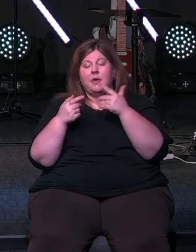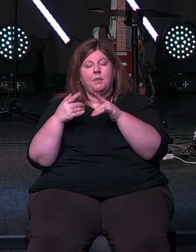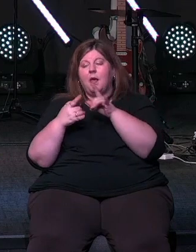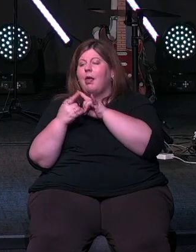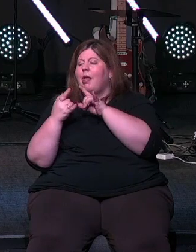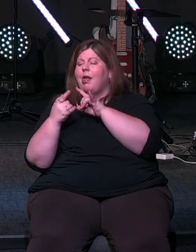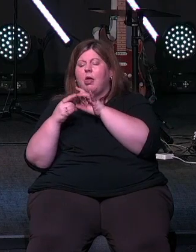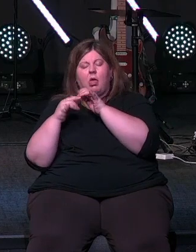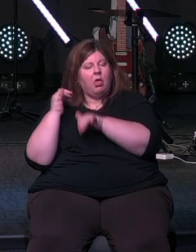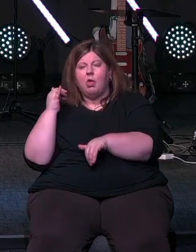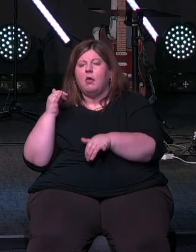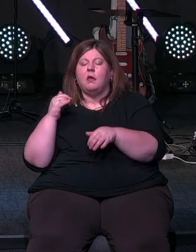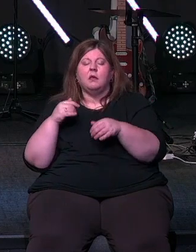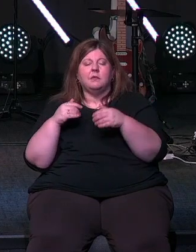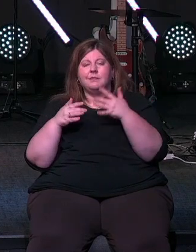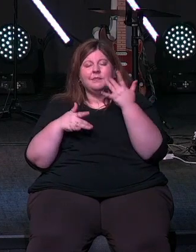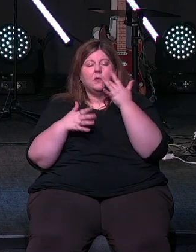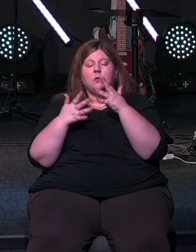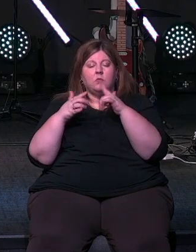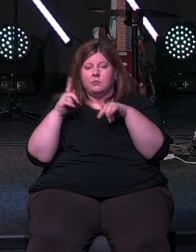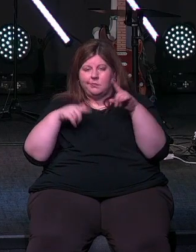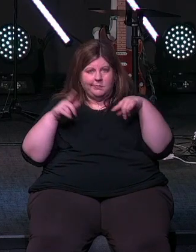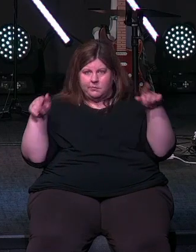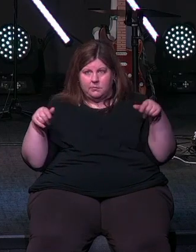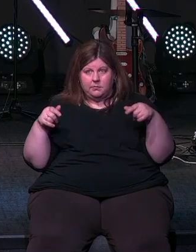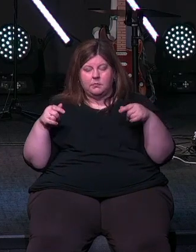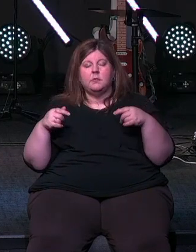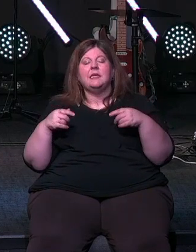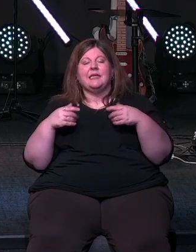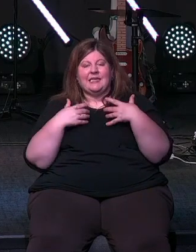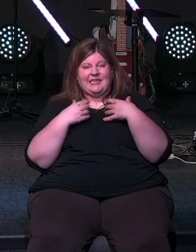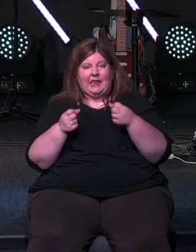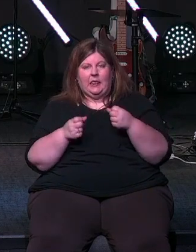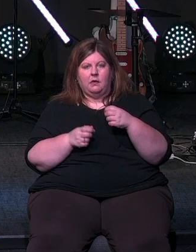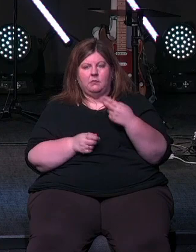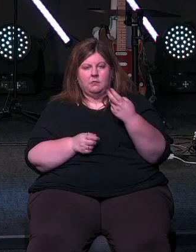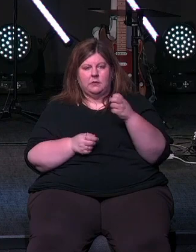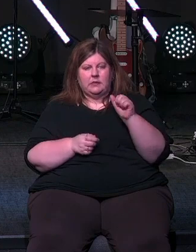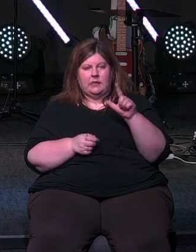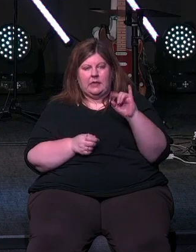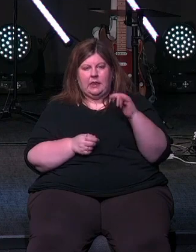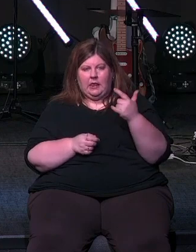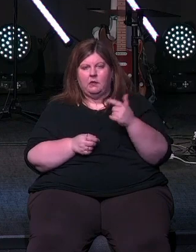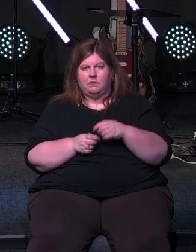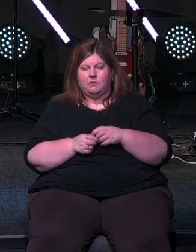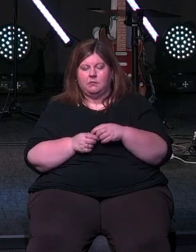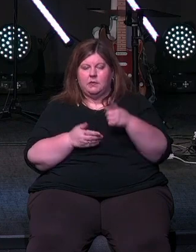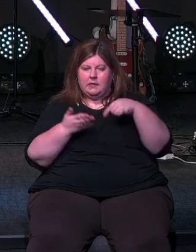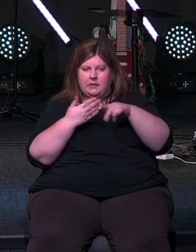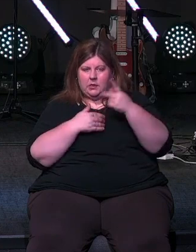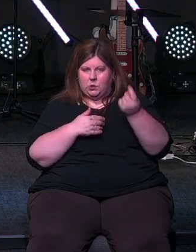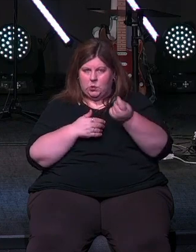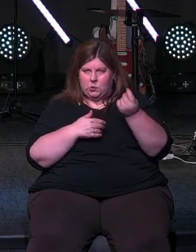relationship, cancer, whatever it is. You got healing is what I need. Why don't you come next week, Tuesday? I